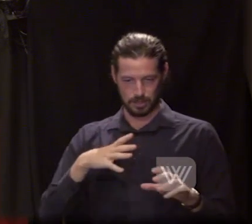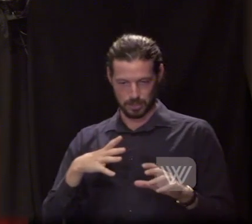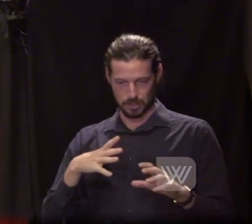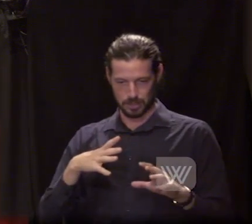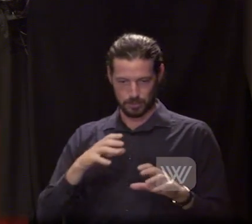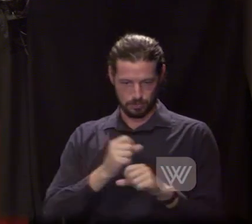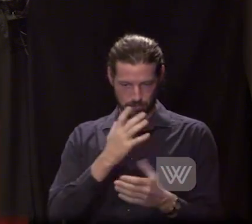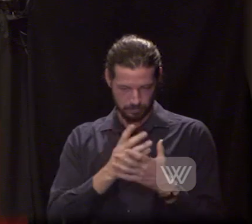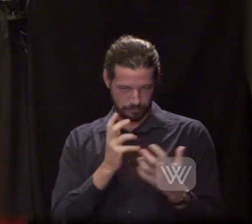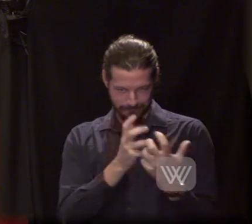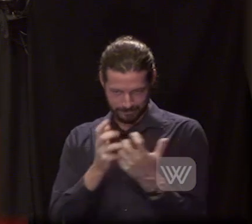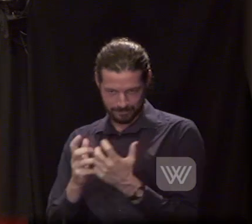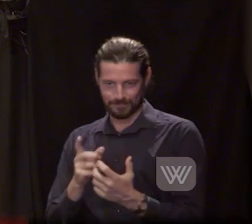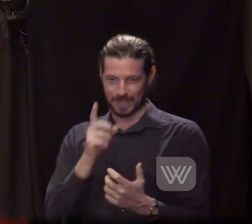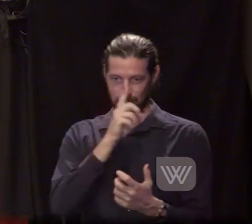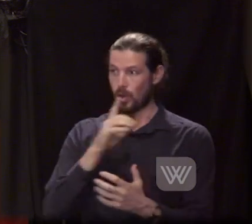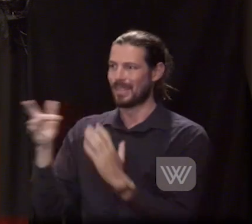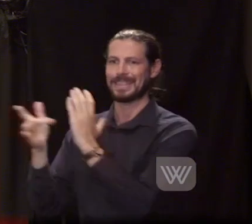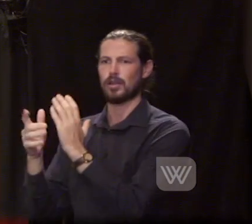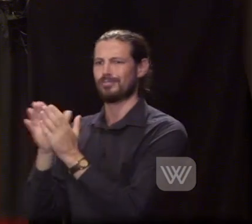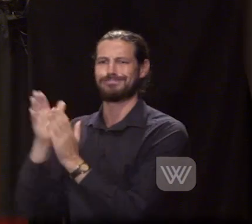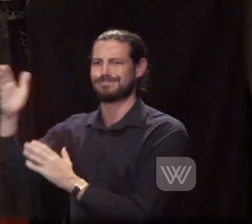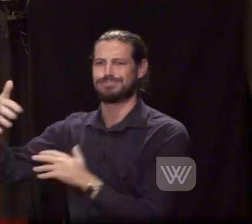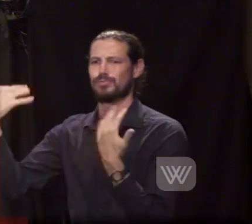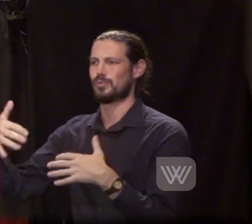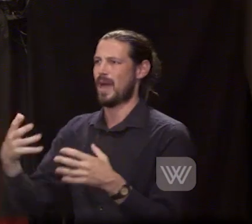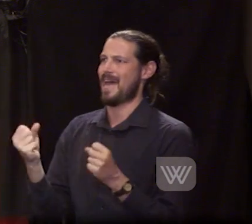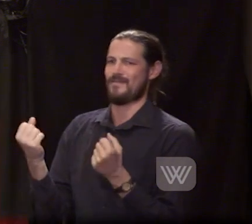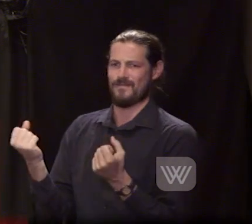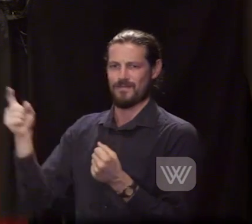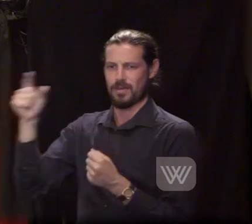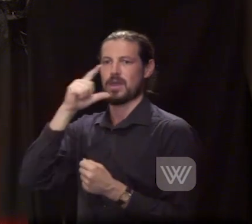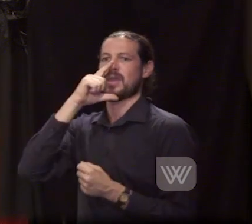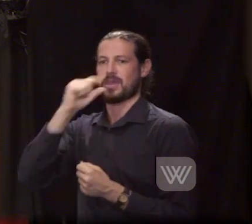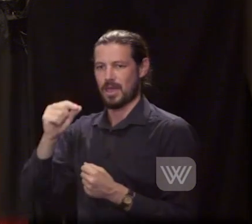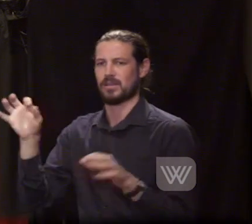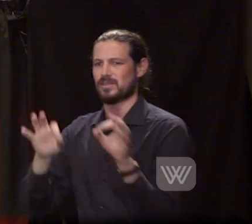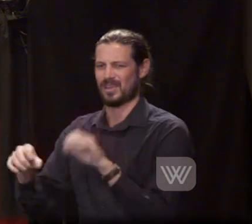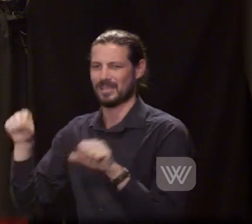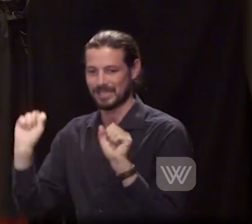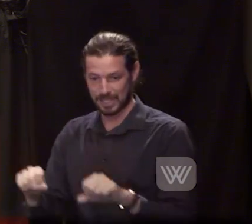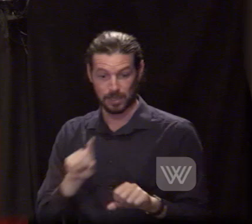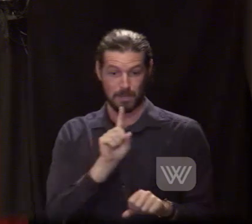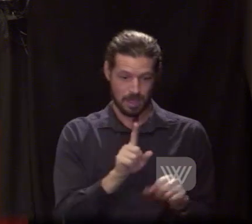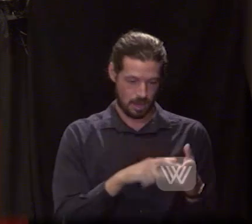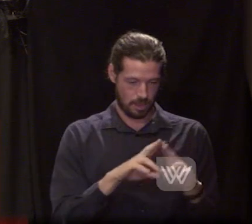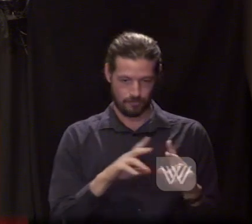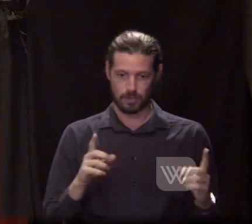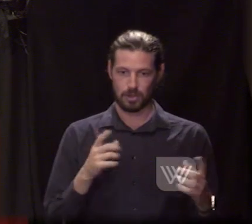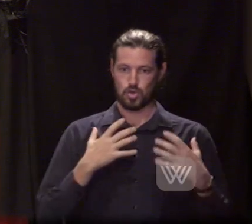aspect now of the human component, because if the human component breaks, it's just as detrimental as if the rocket ship breaks.